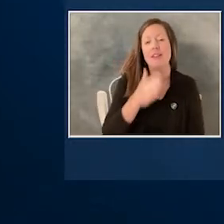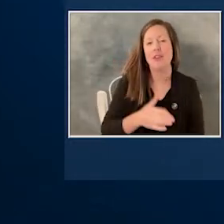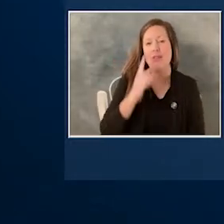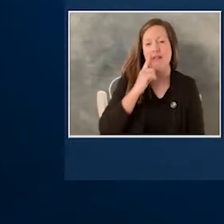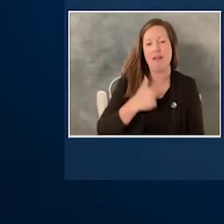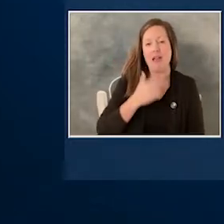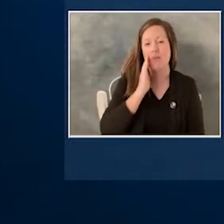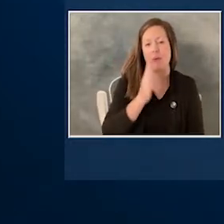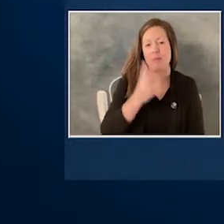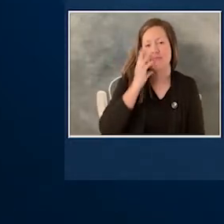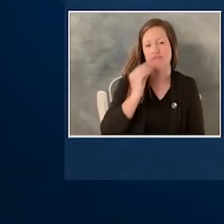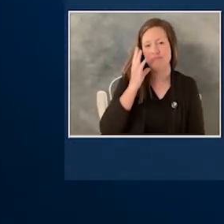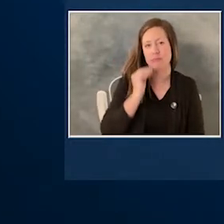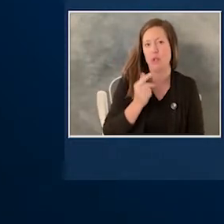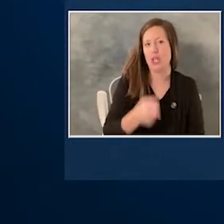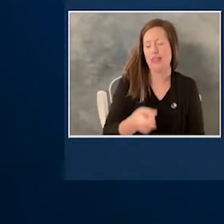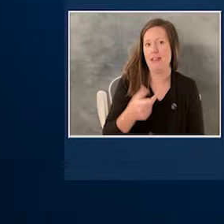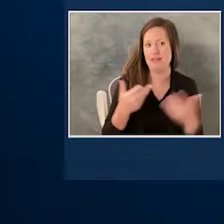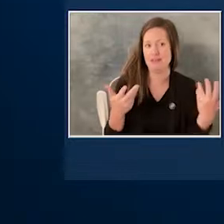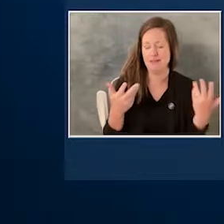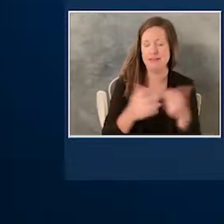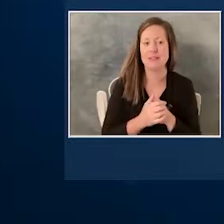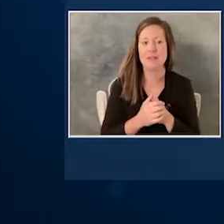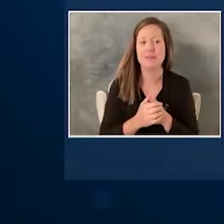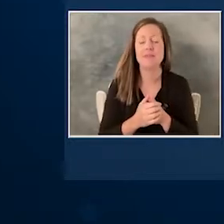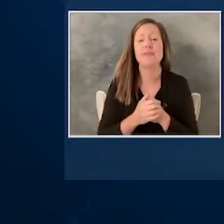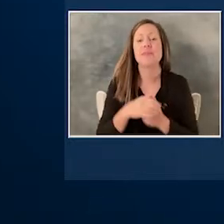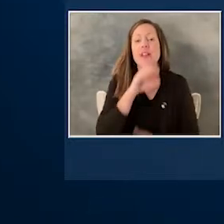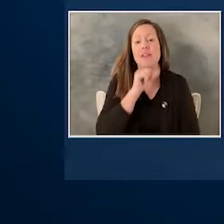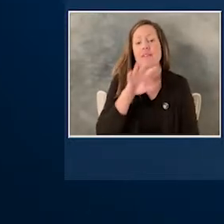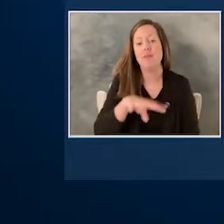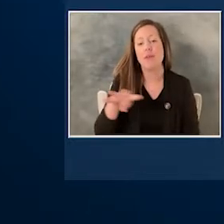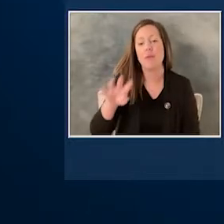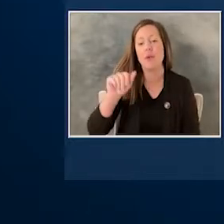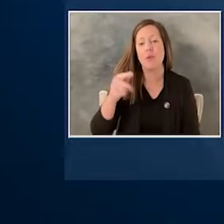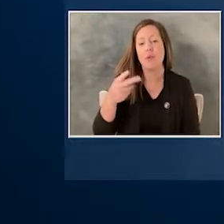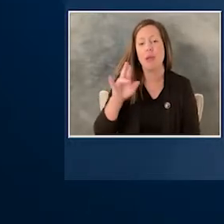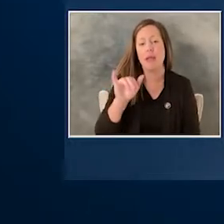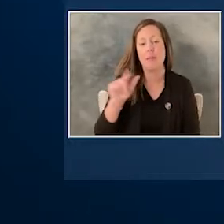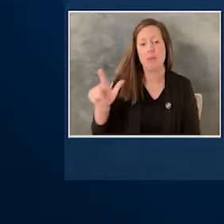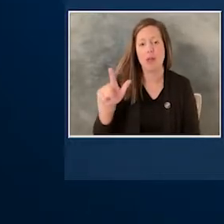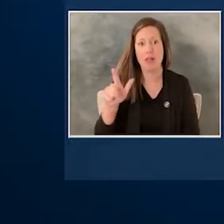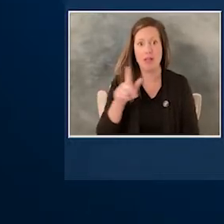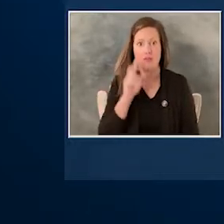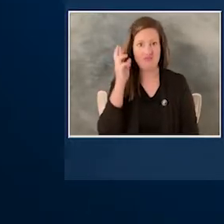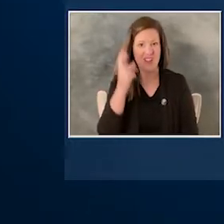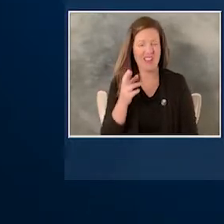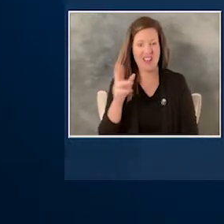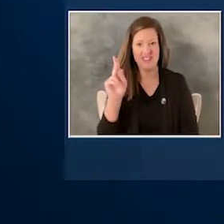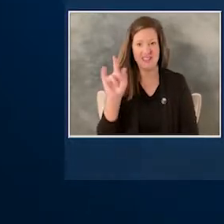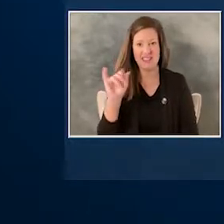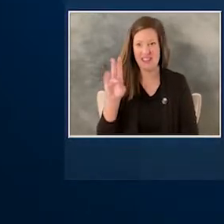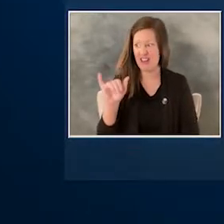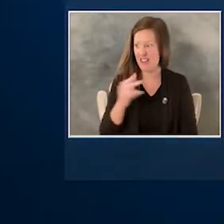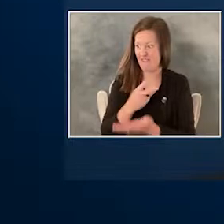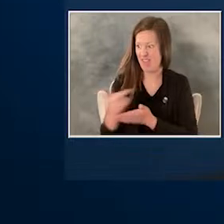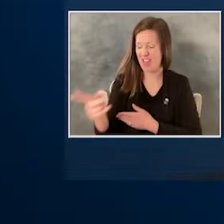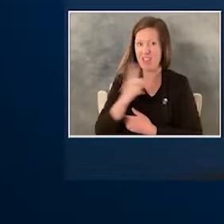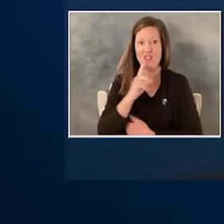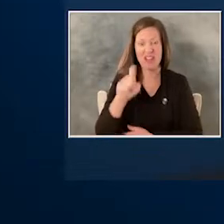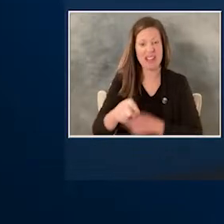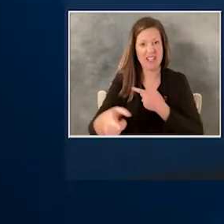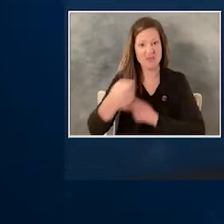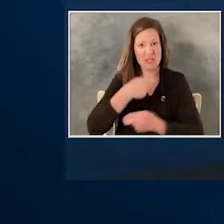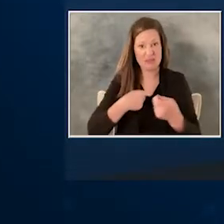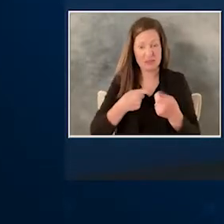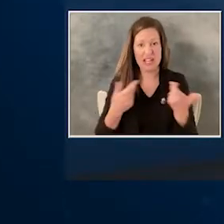of the street, so to speak. When 44-year-old April Nussin found out she was in kidney failure and needed a transplant,